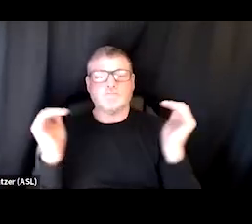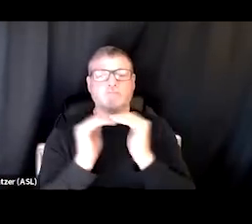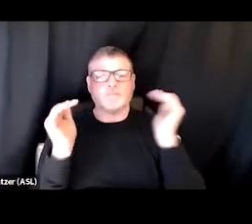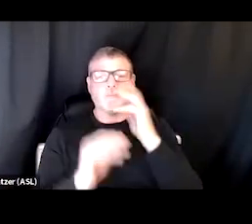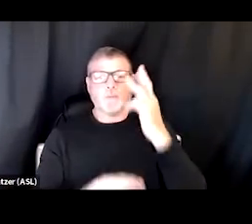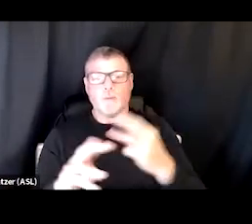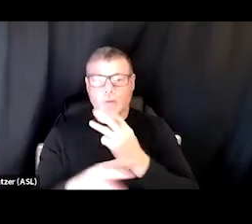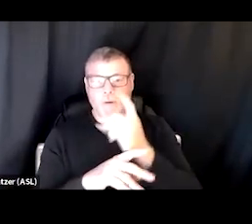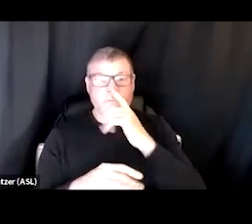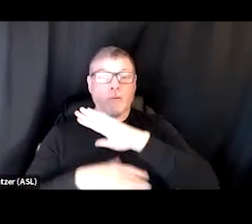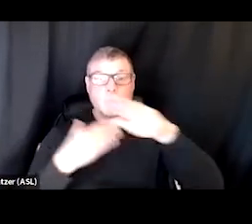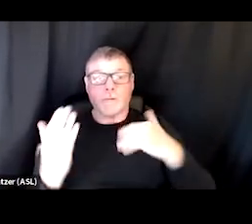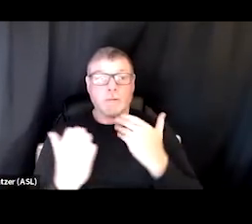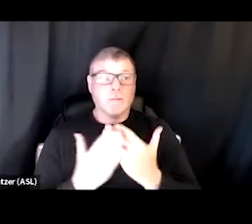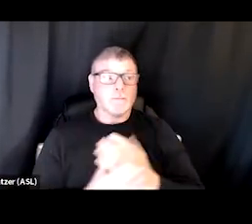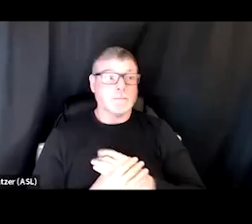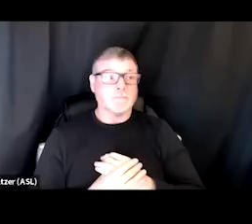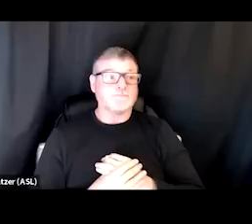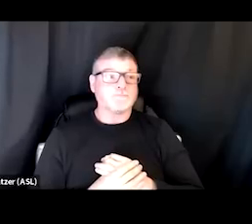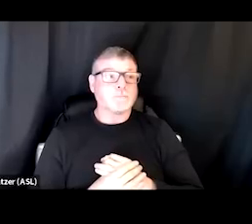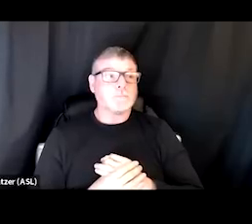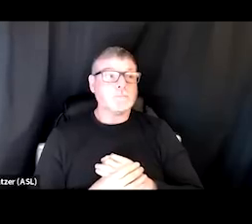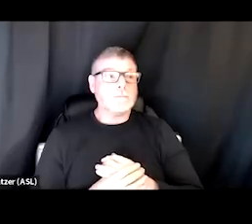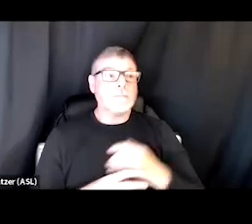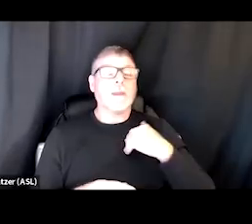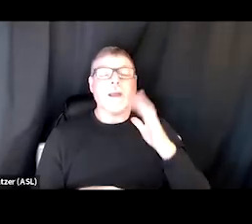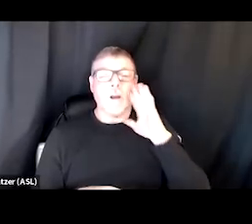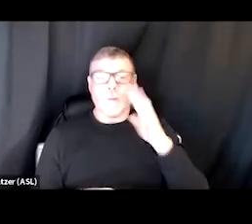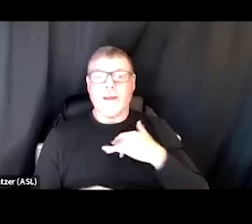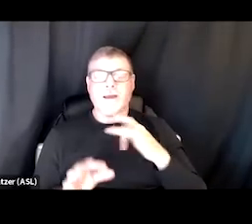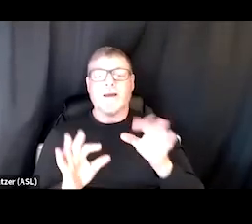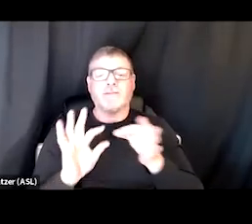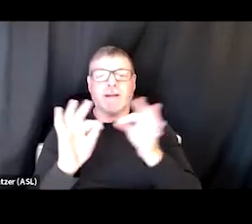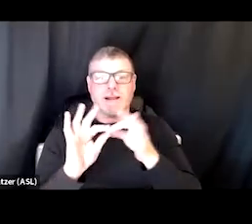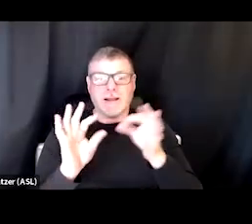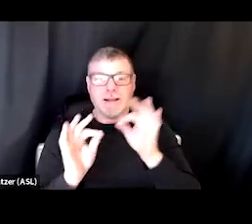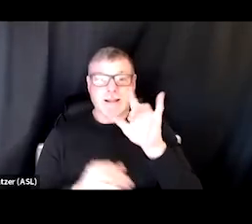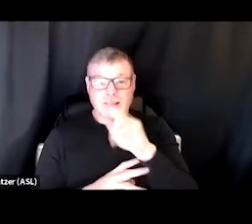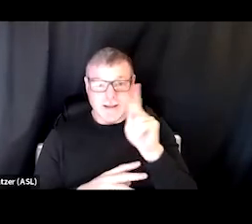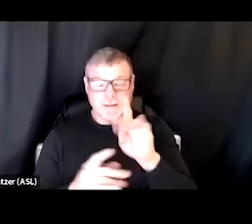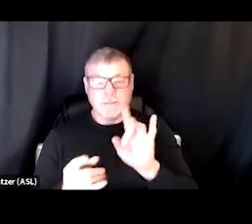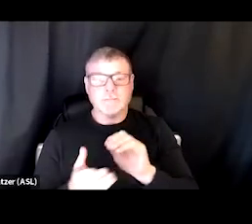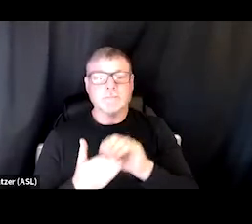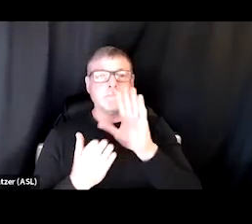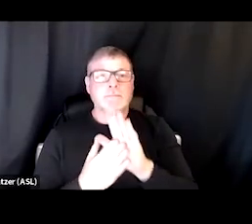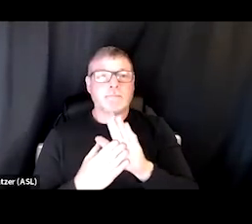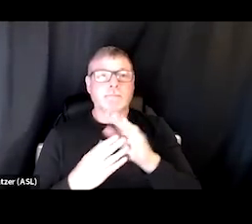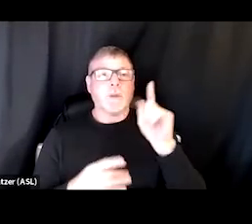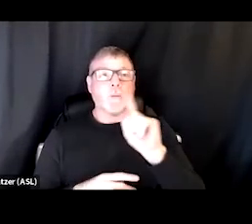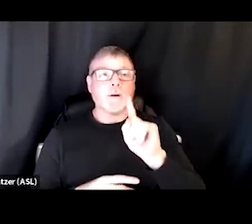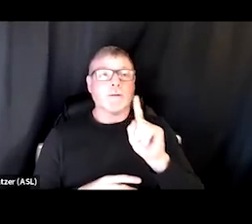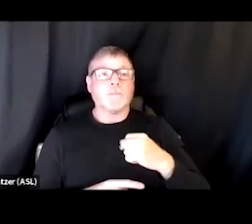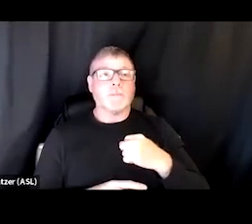for us all. I will drop a link to Native Land, the source of this, where